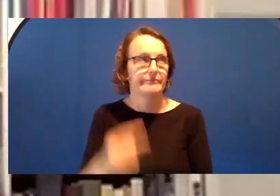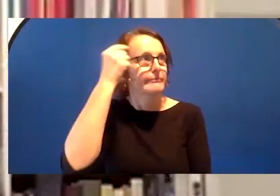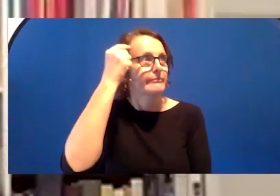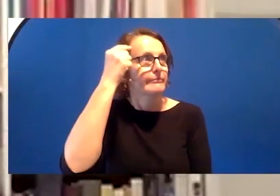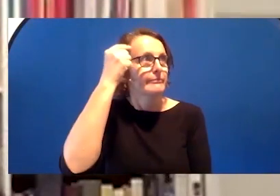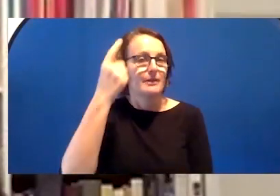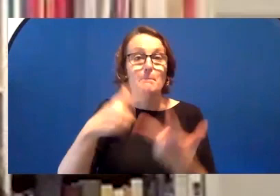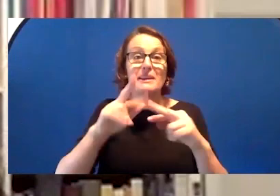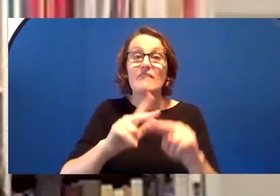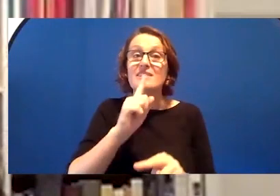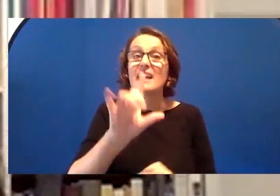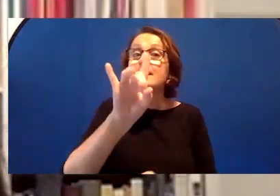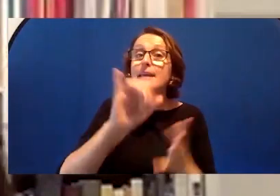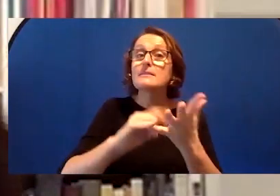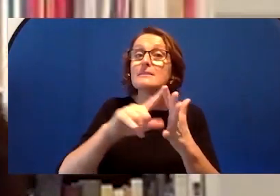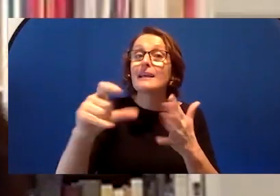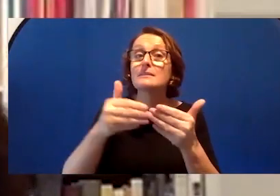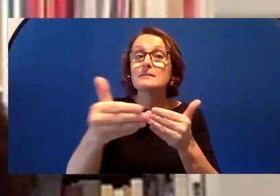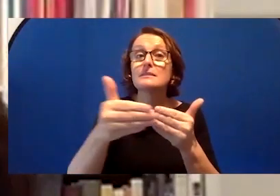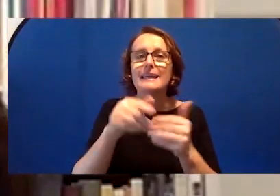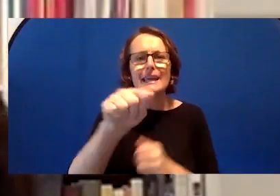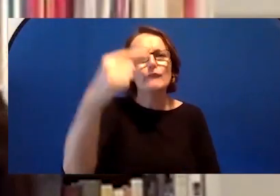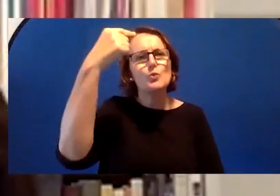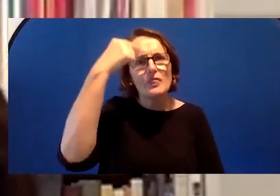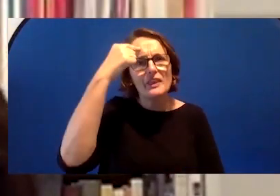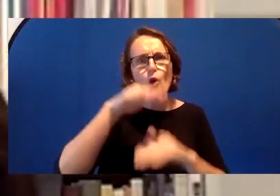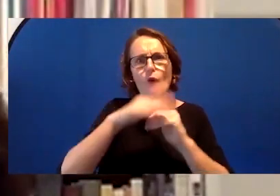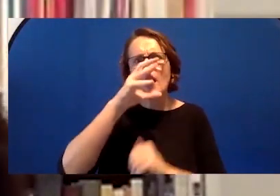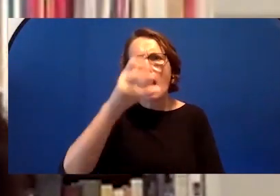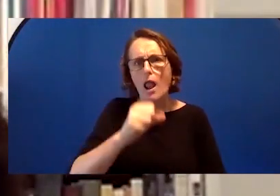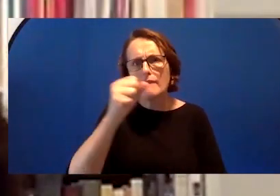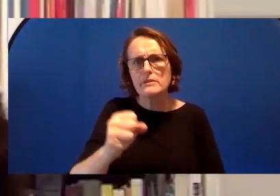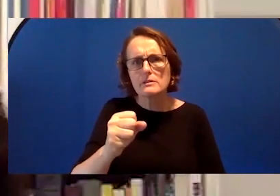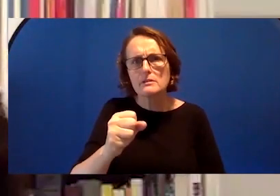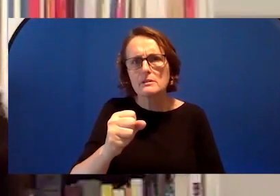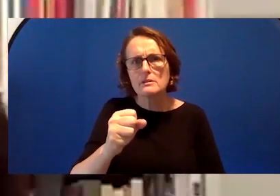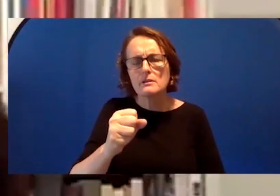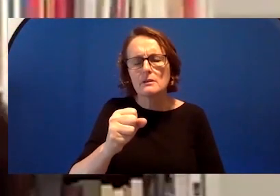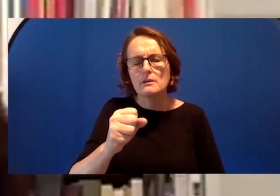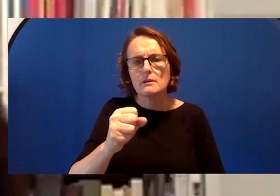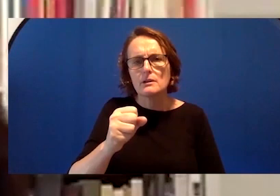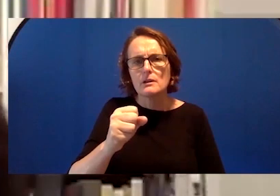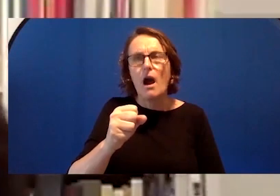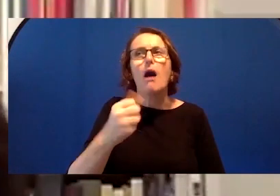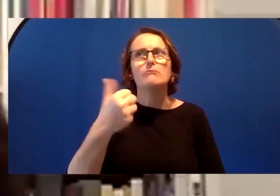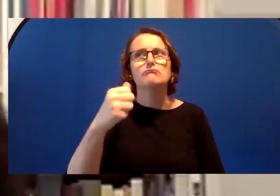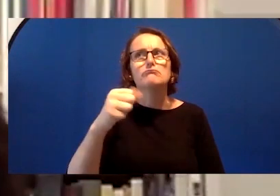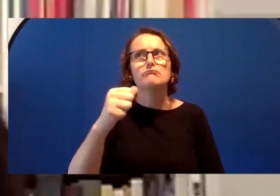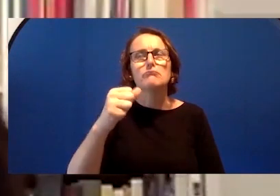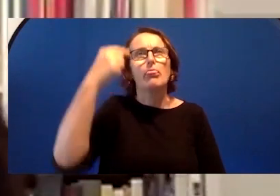if I say for the next 10 seconds, when you think of the pink elephant, just notice the pink